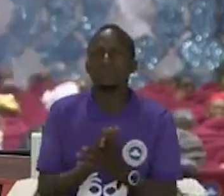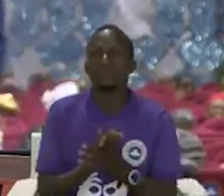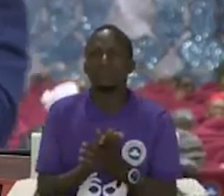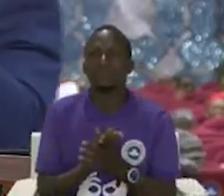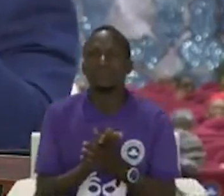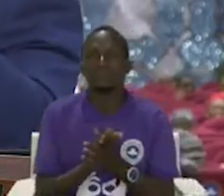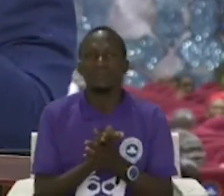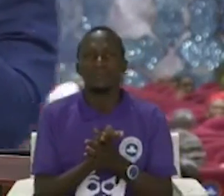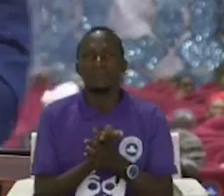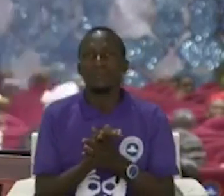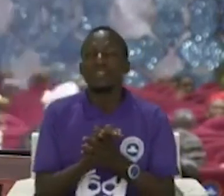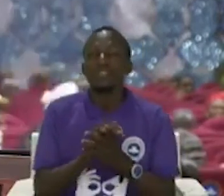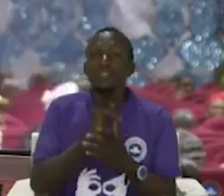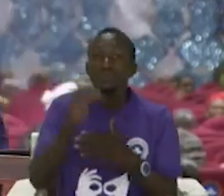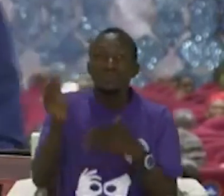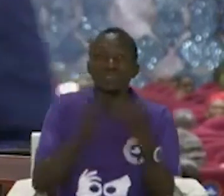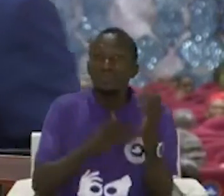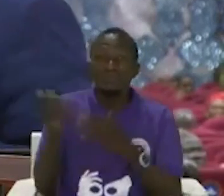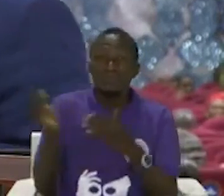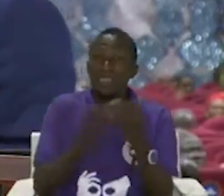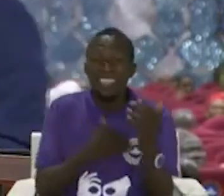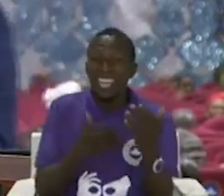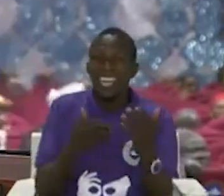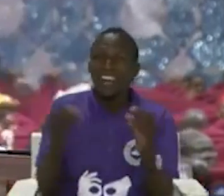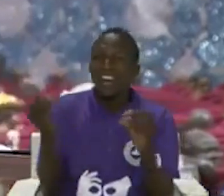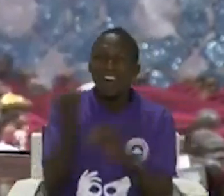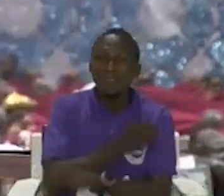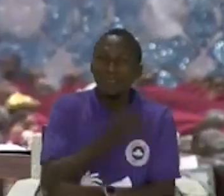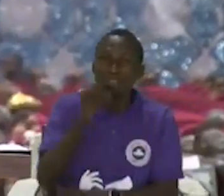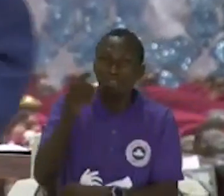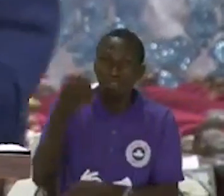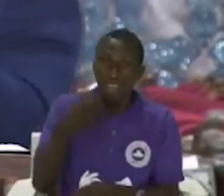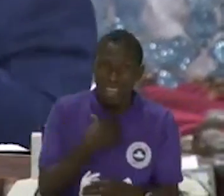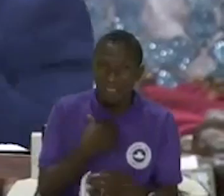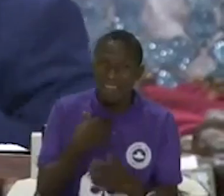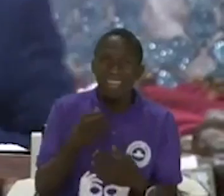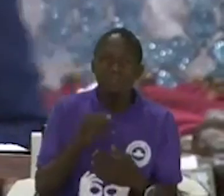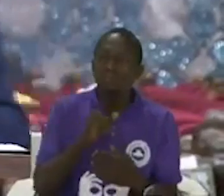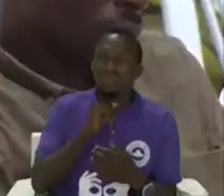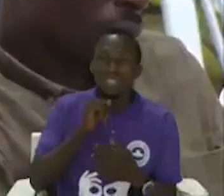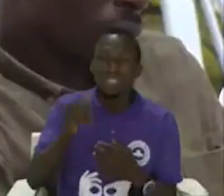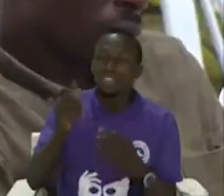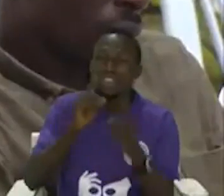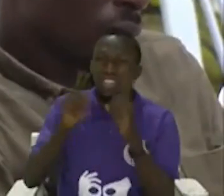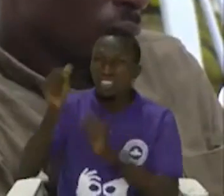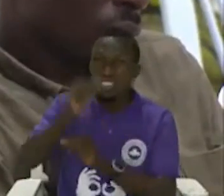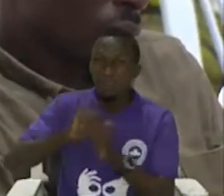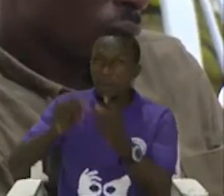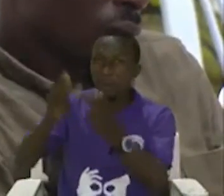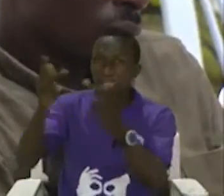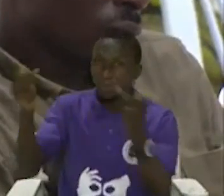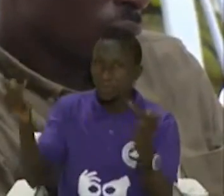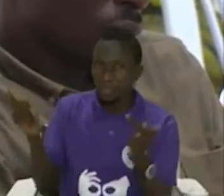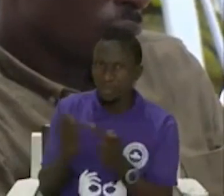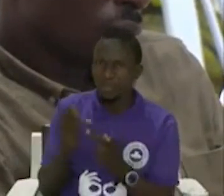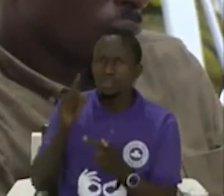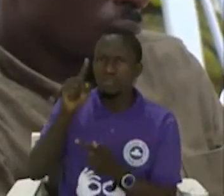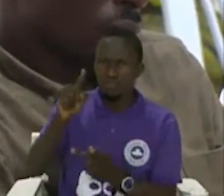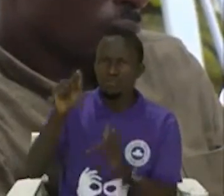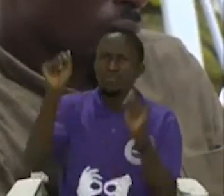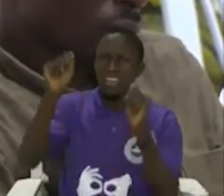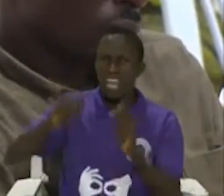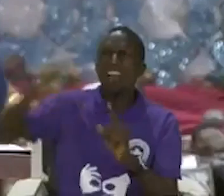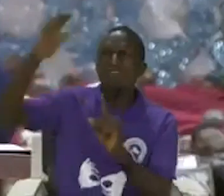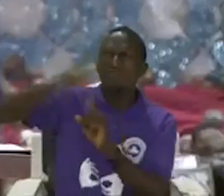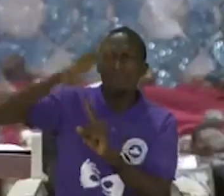It doesn't matter the office you occupy. I'm not talking about position. Because you can be popular and